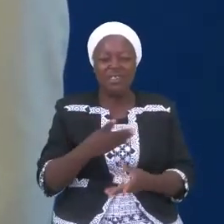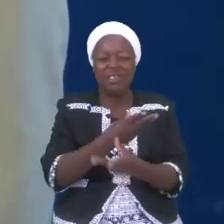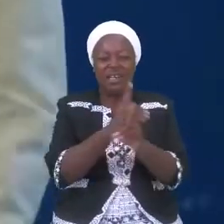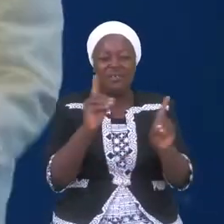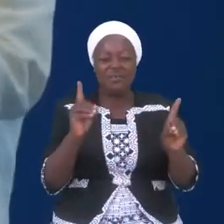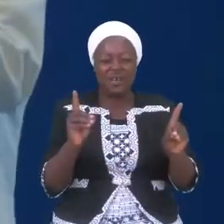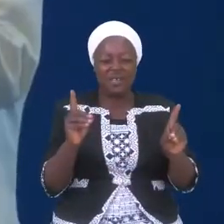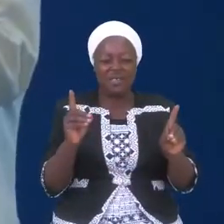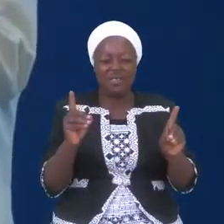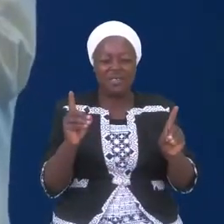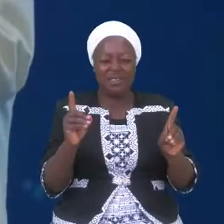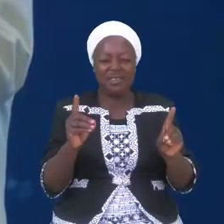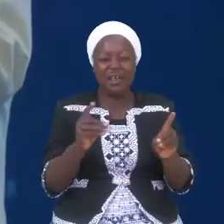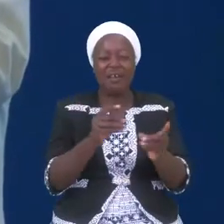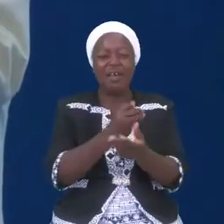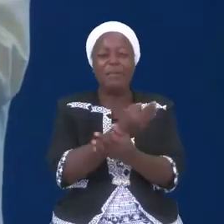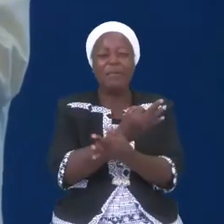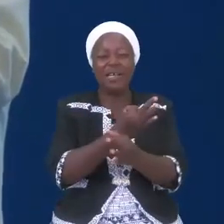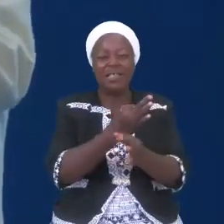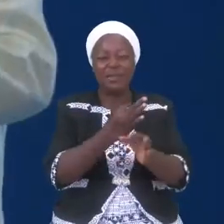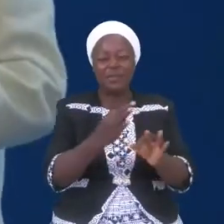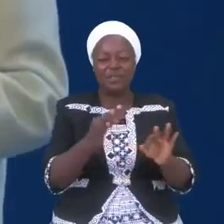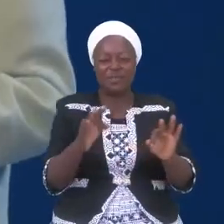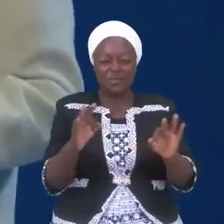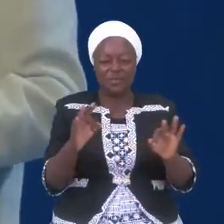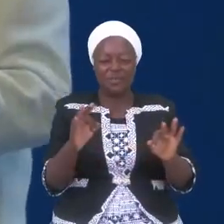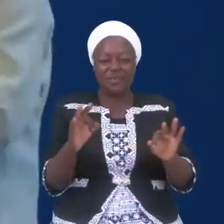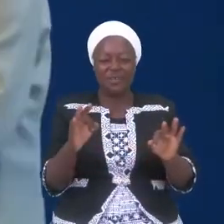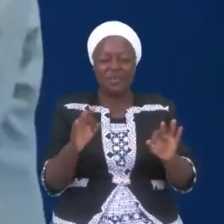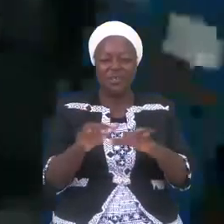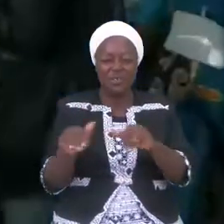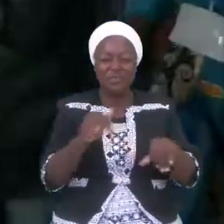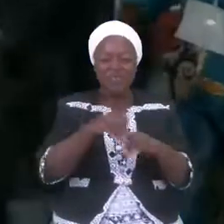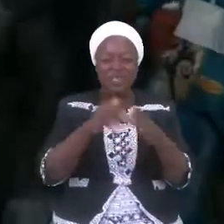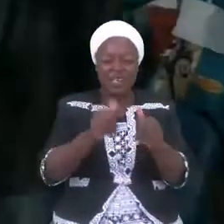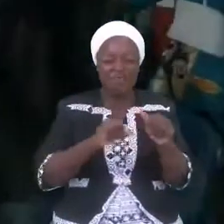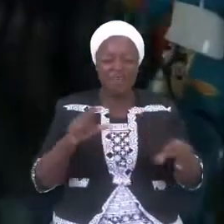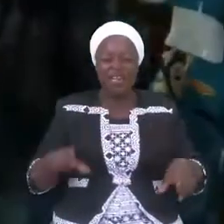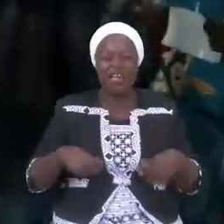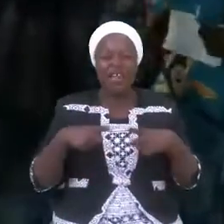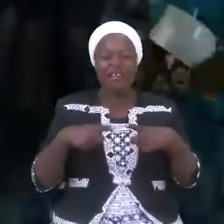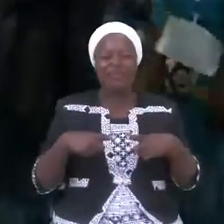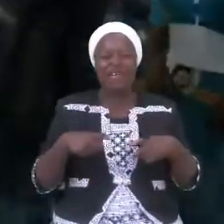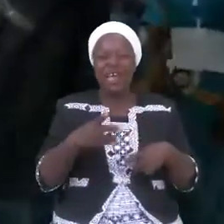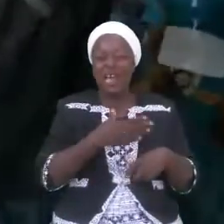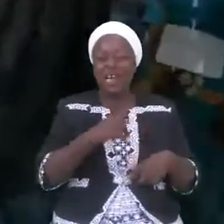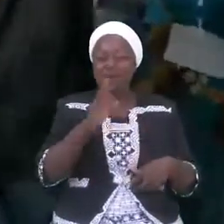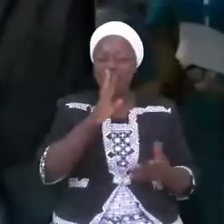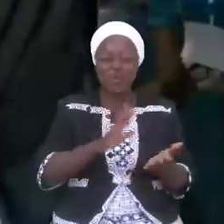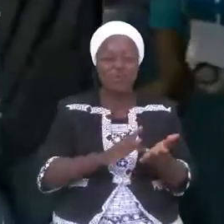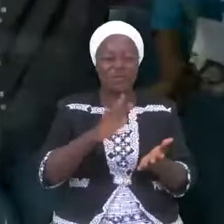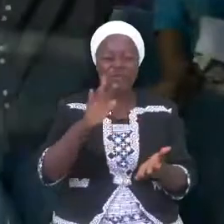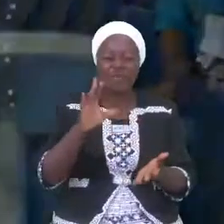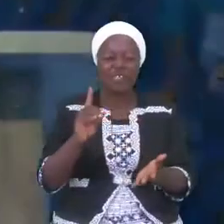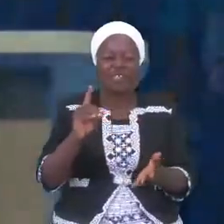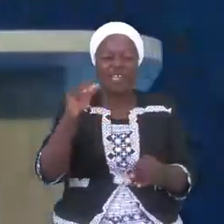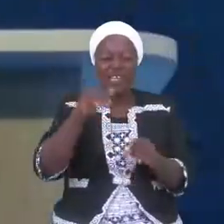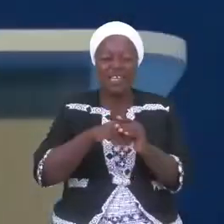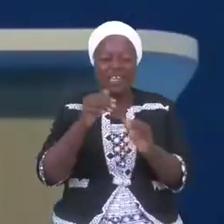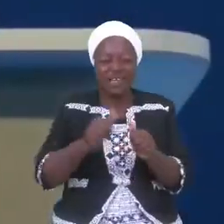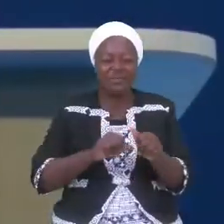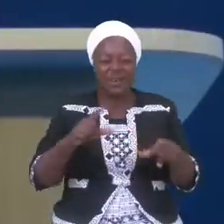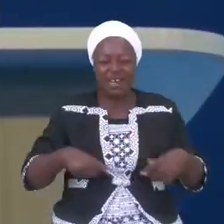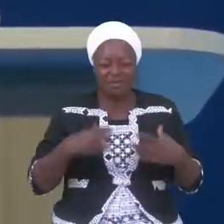deliverance, emancipation, do in every life. And be glorified in every